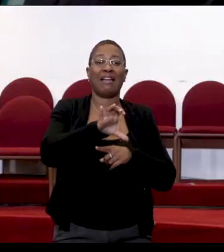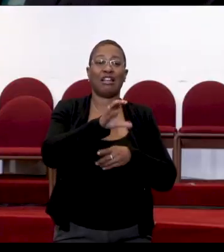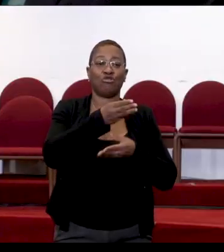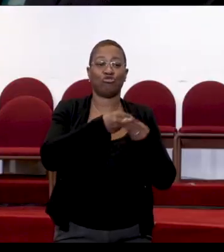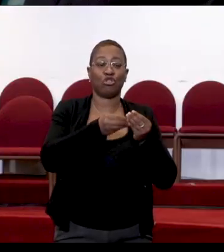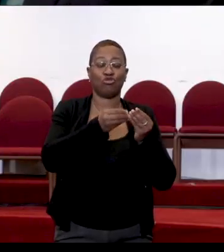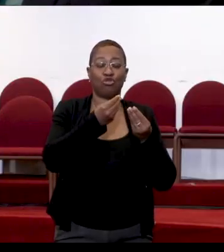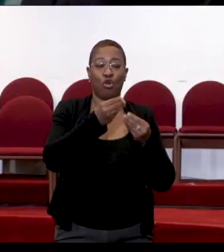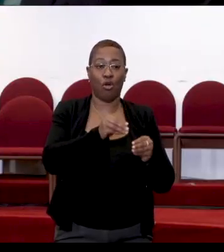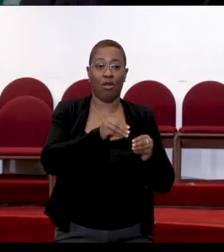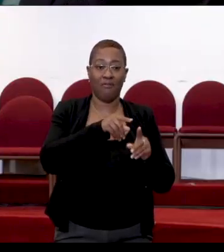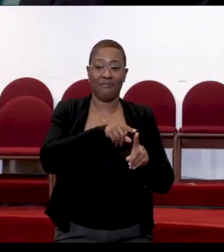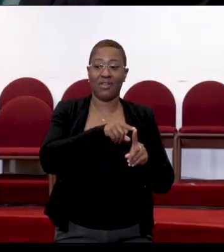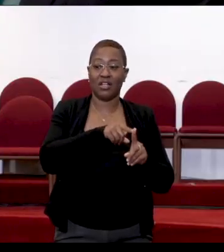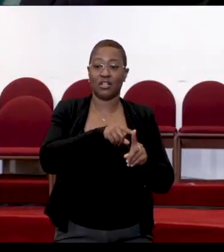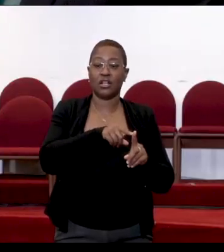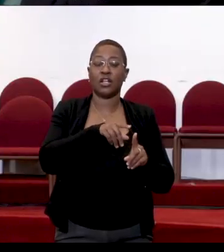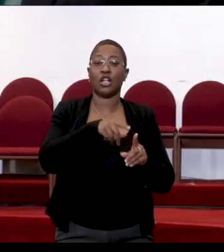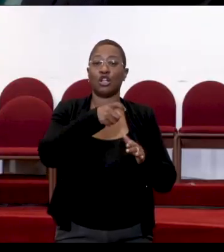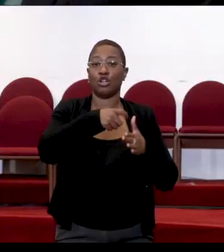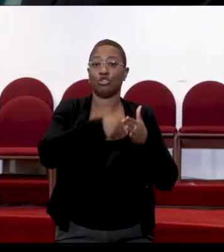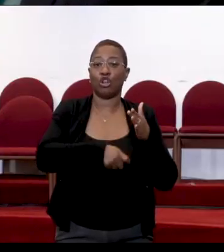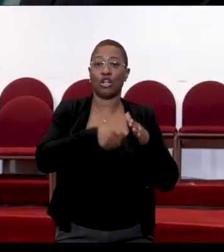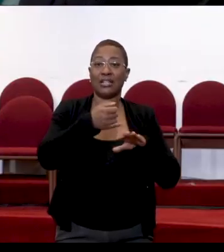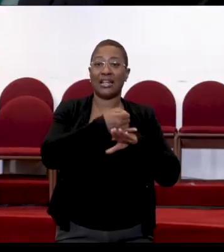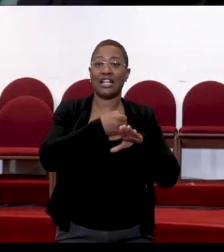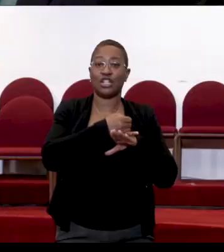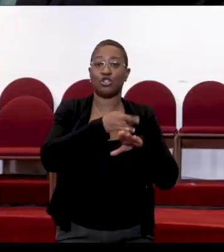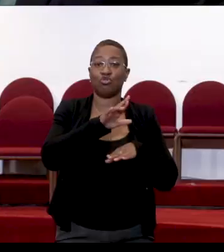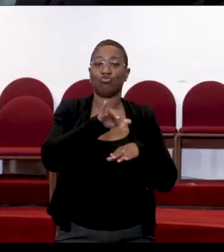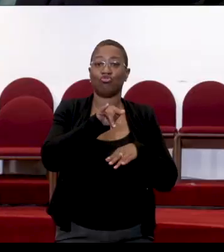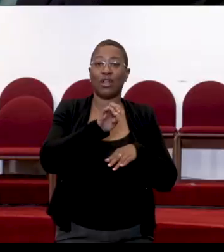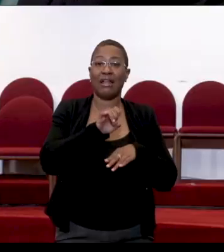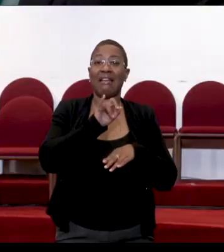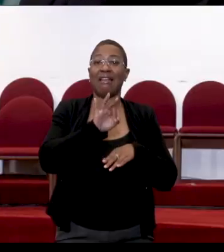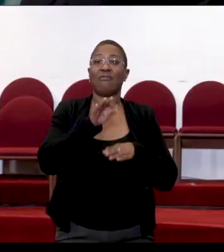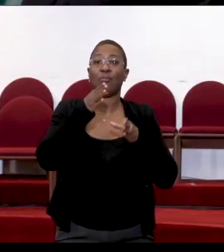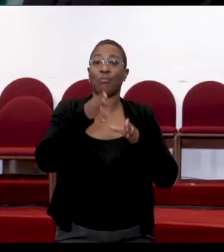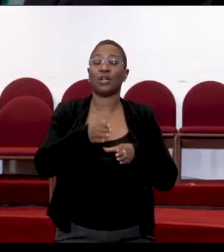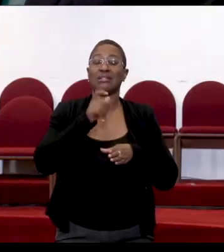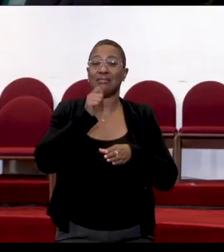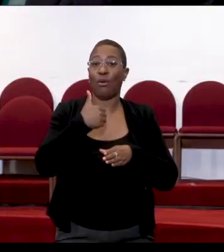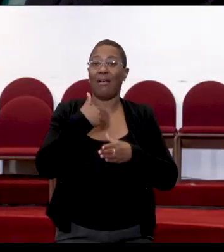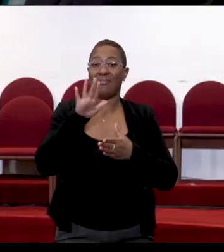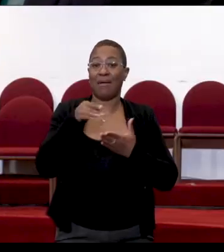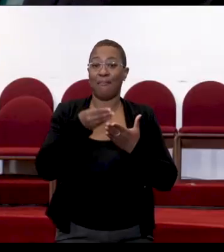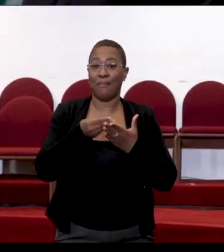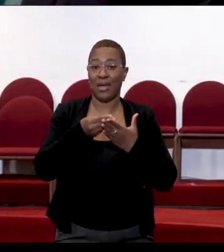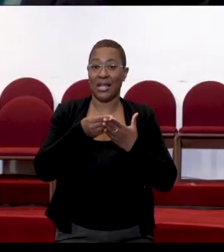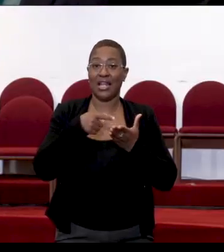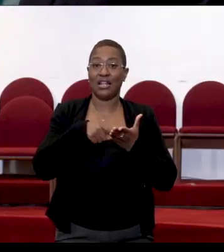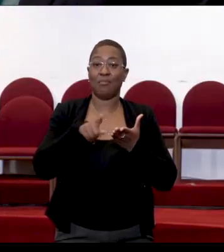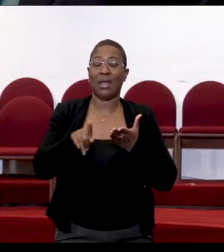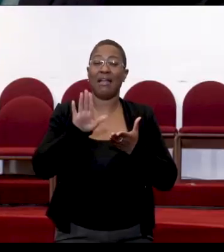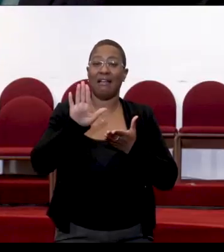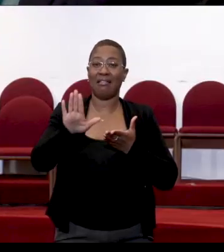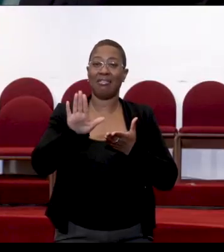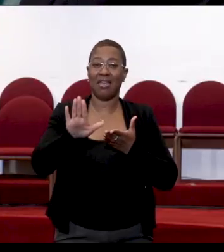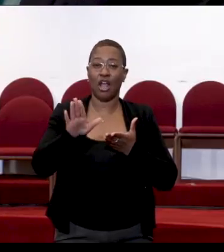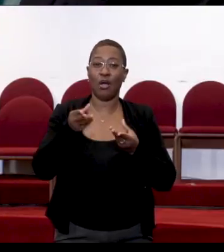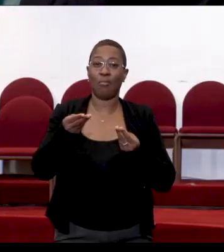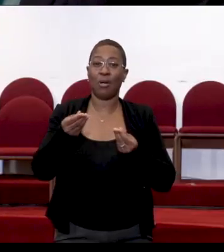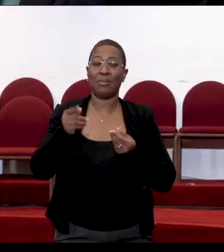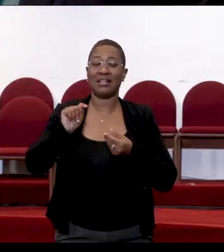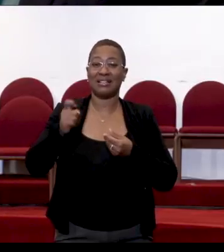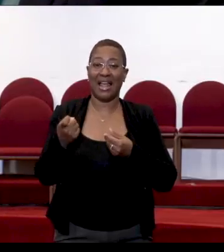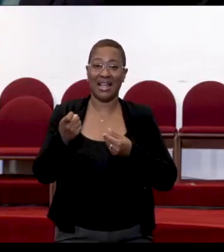Office, being charged the interest rate, and then if someone does not have that money to pay their property